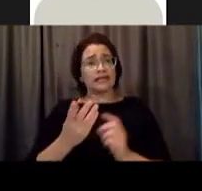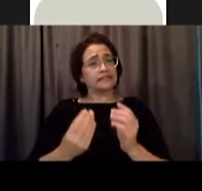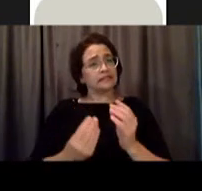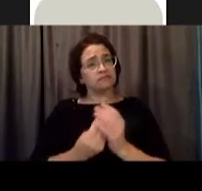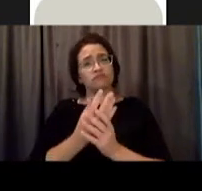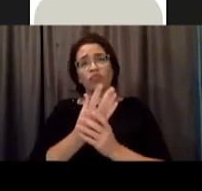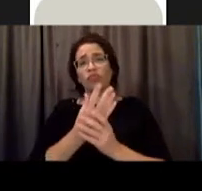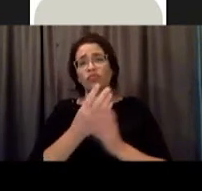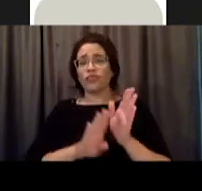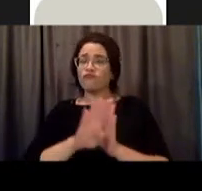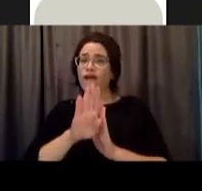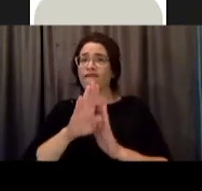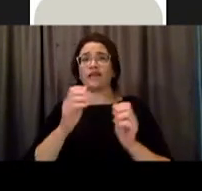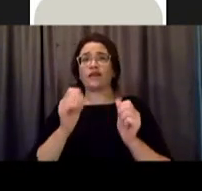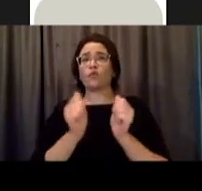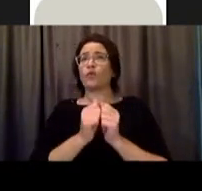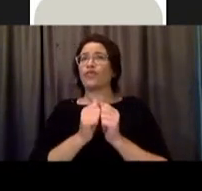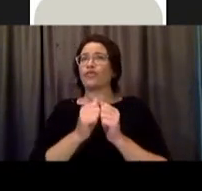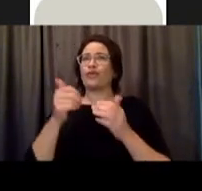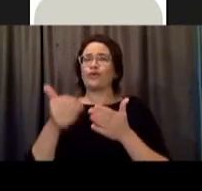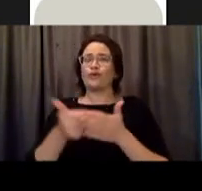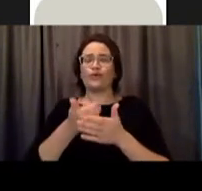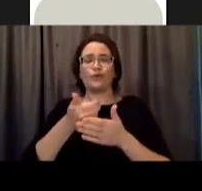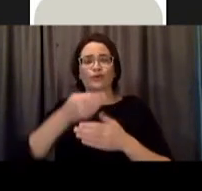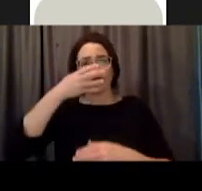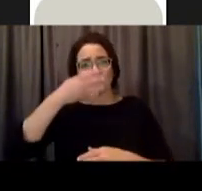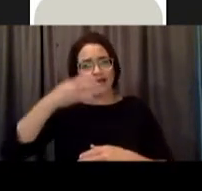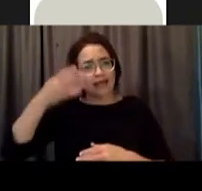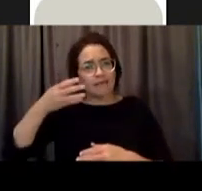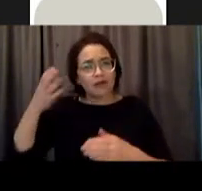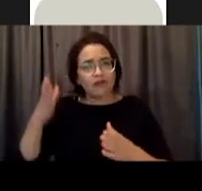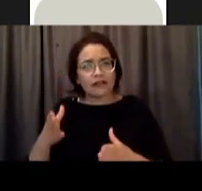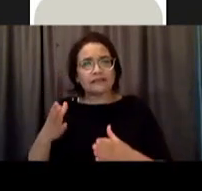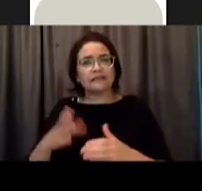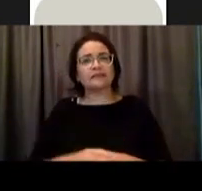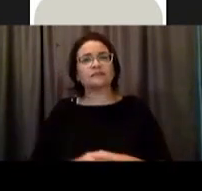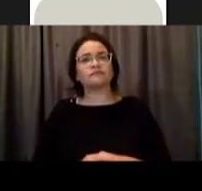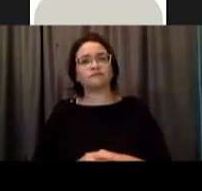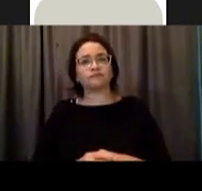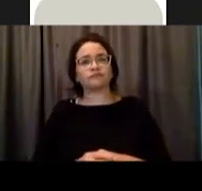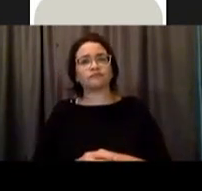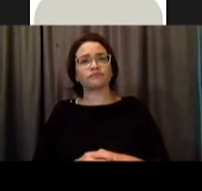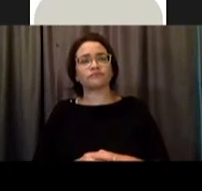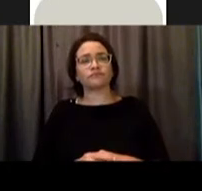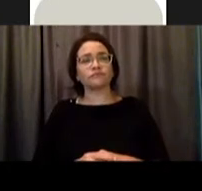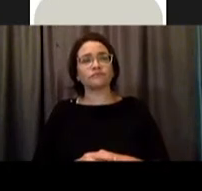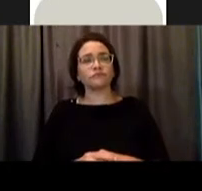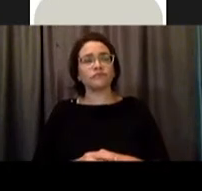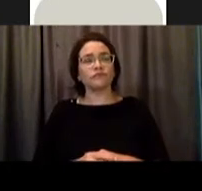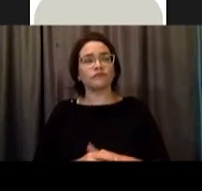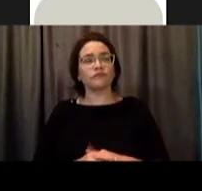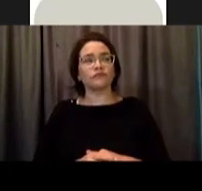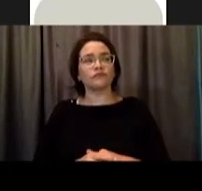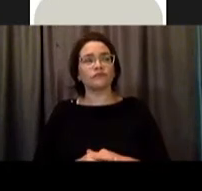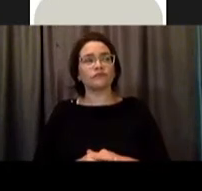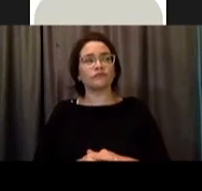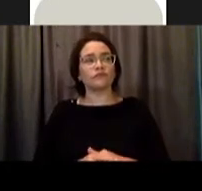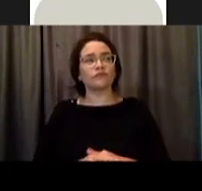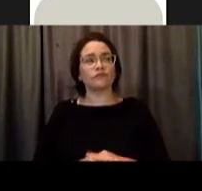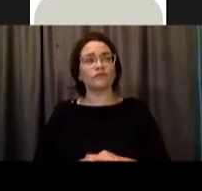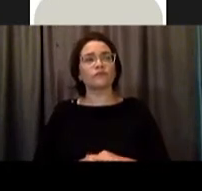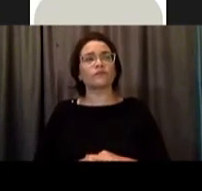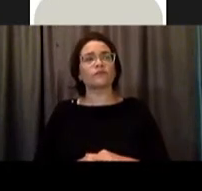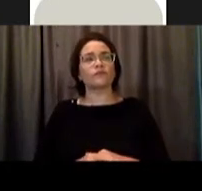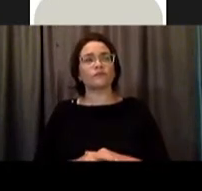of new immigrants, it continues to develop and people get